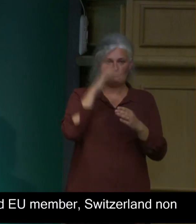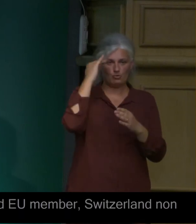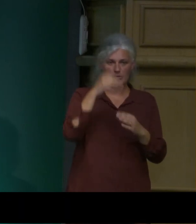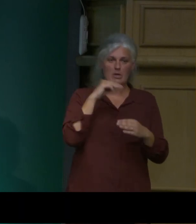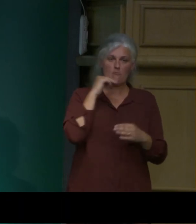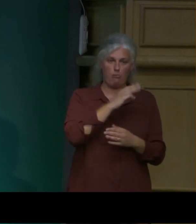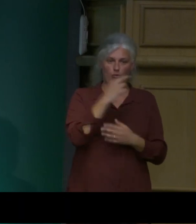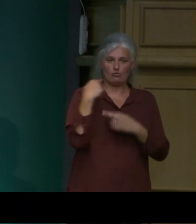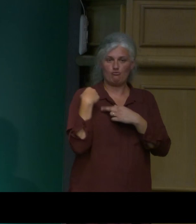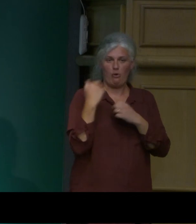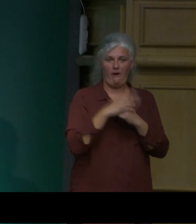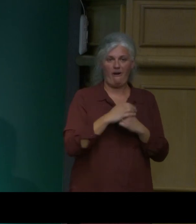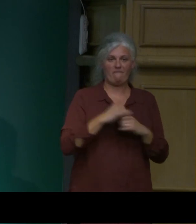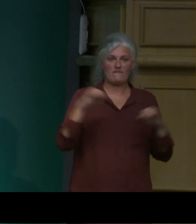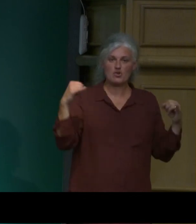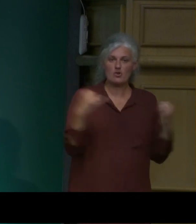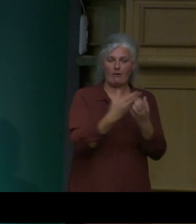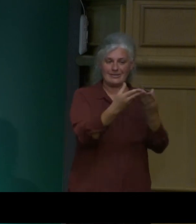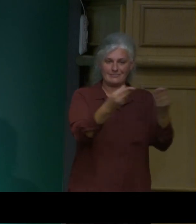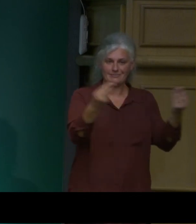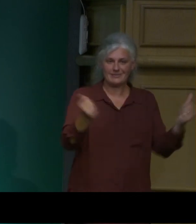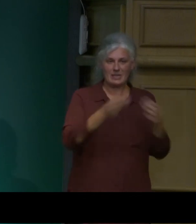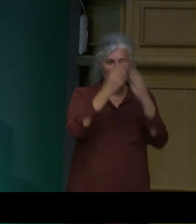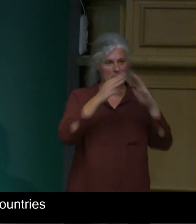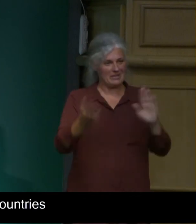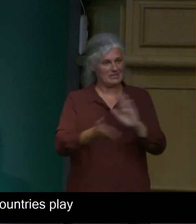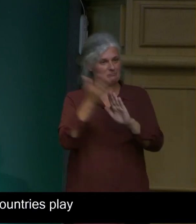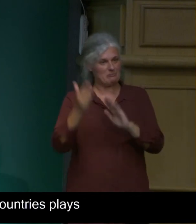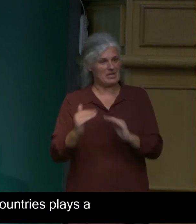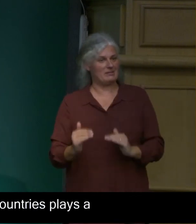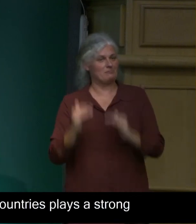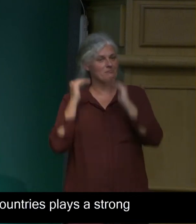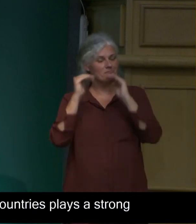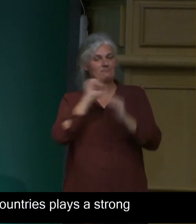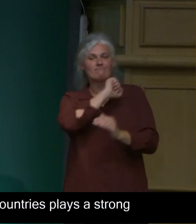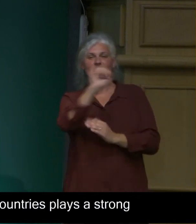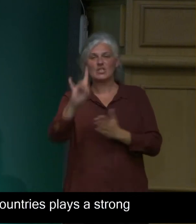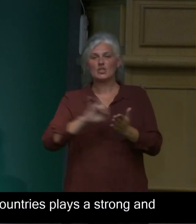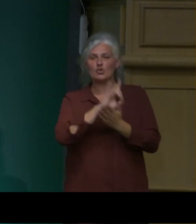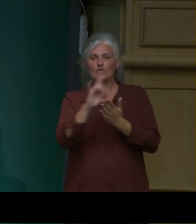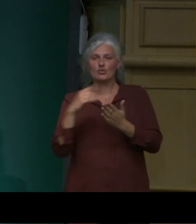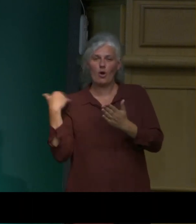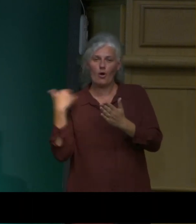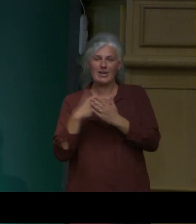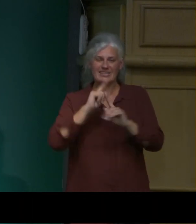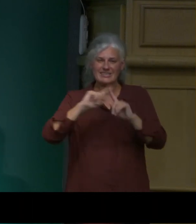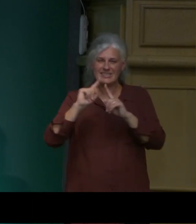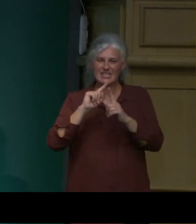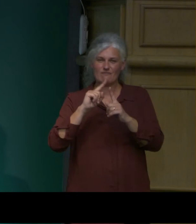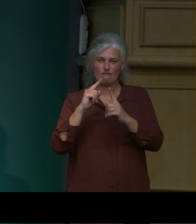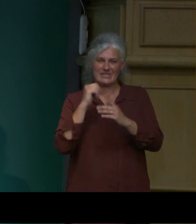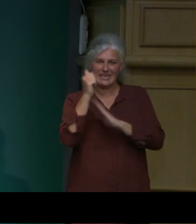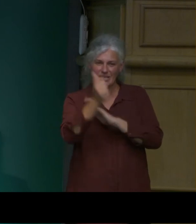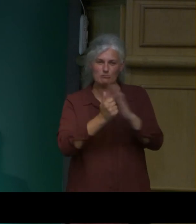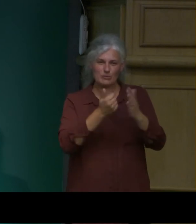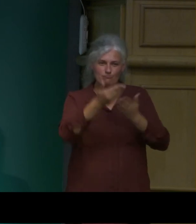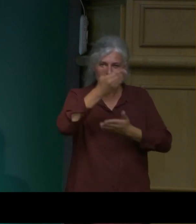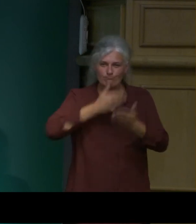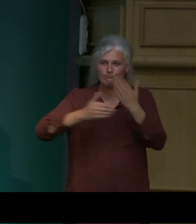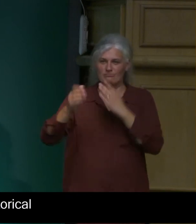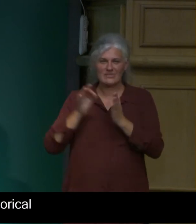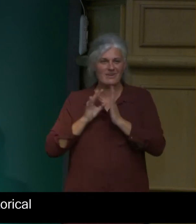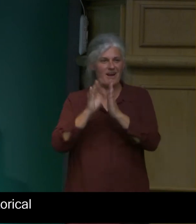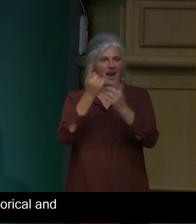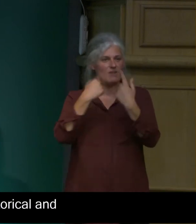role in conflict resolution and peace building informed by their historical and different experiences that guide their